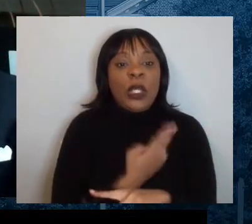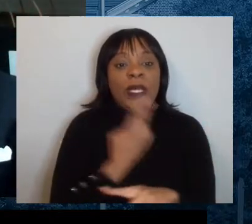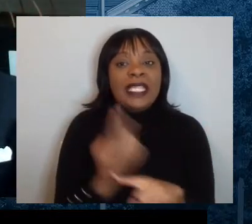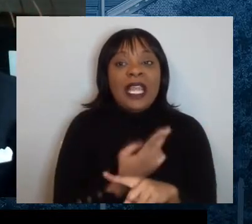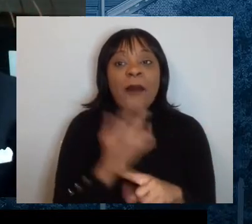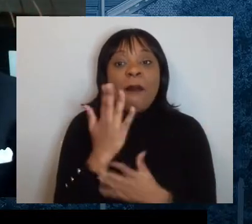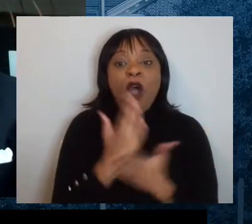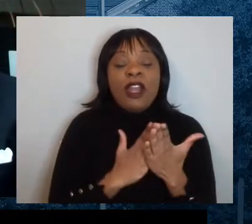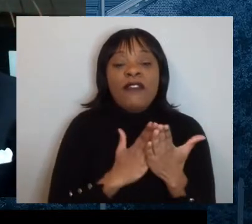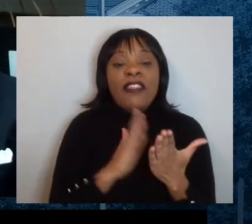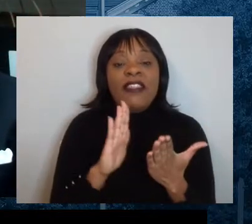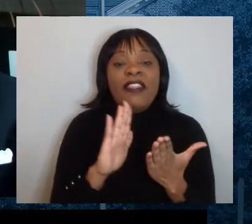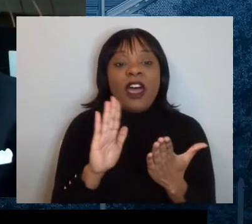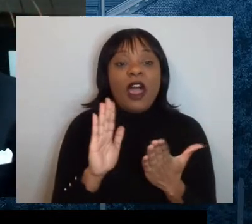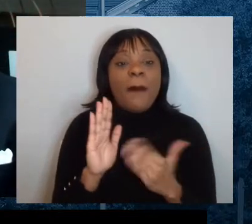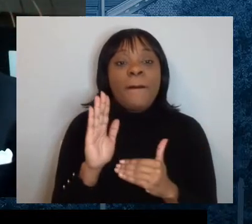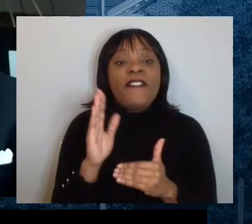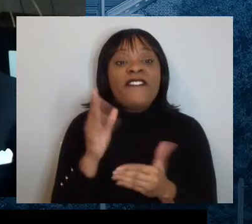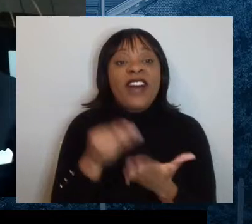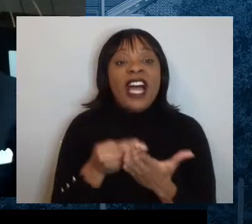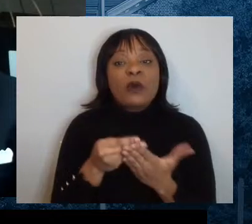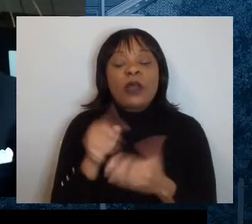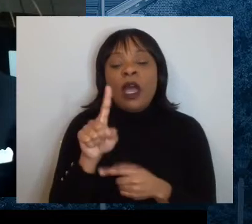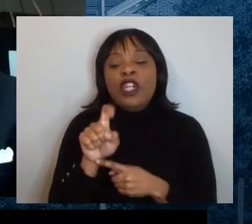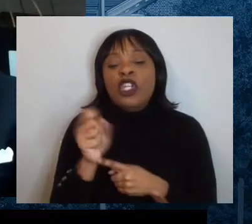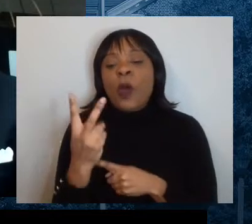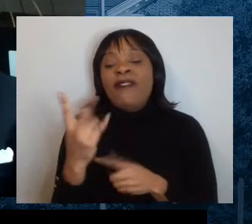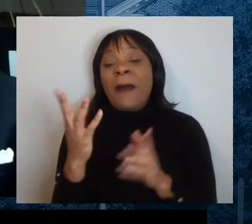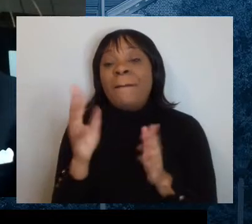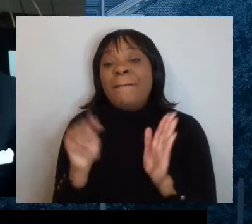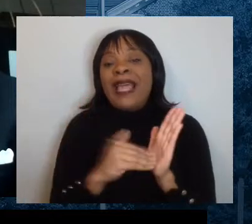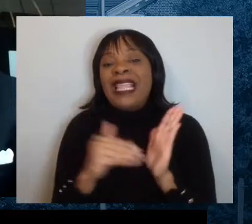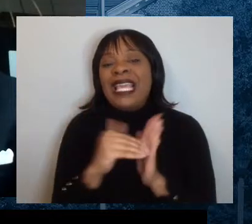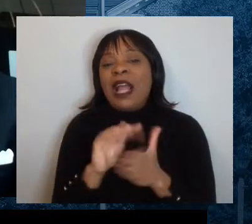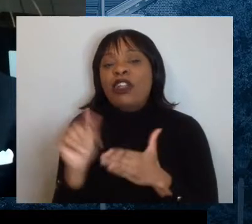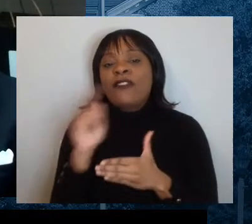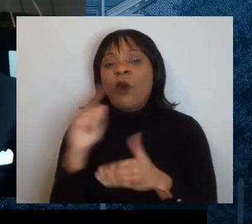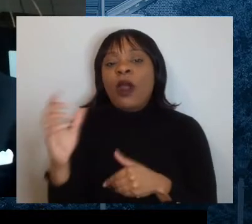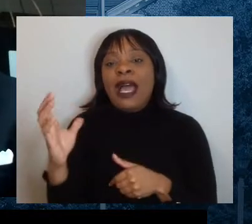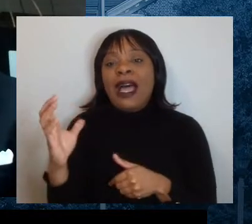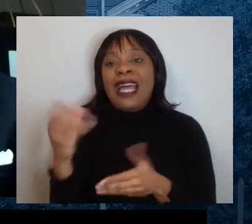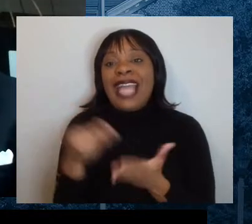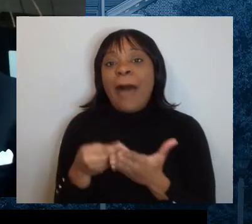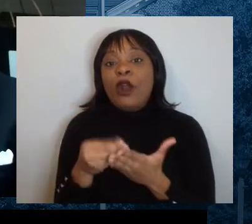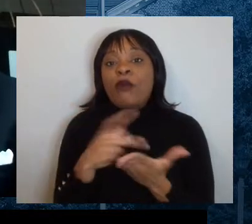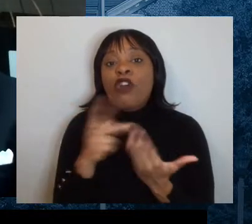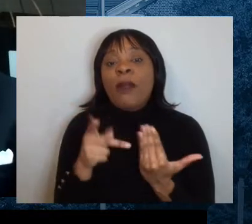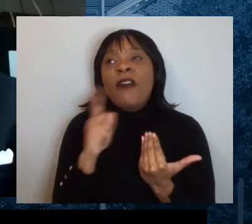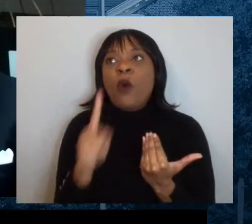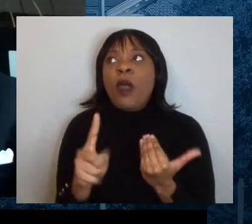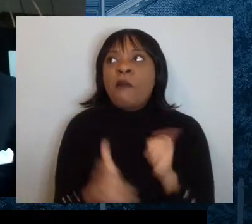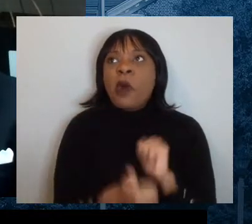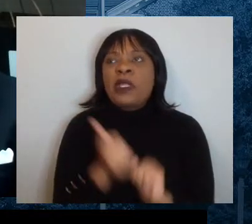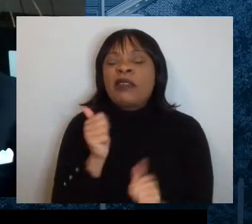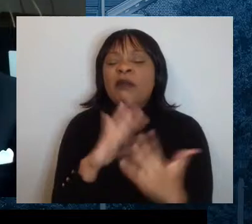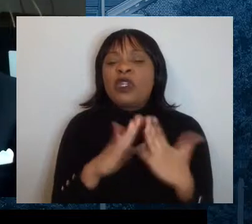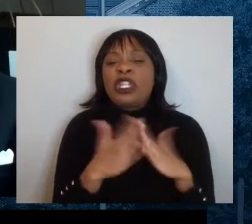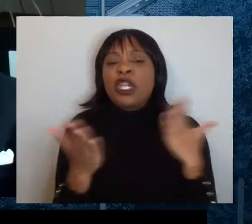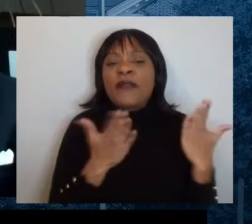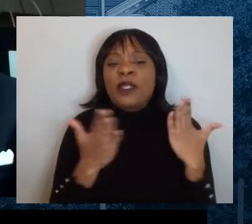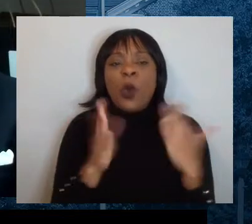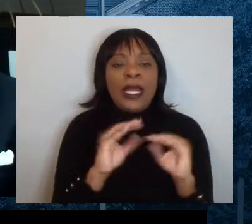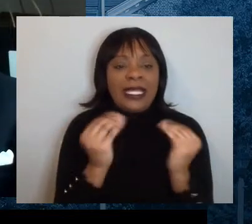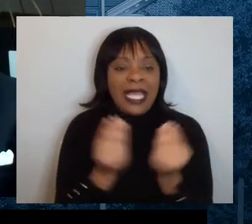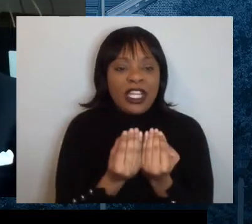was $112 million for a capital program for mostly community service organizations across our